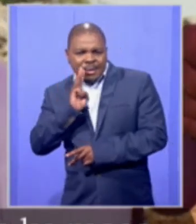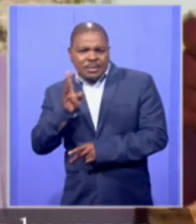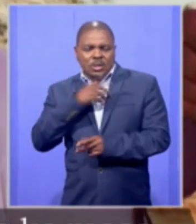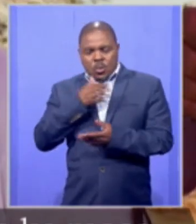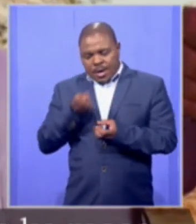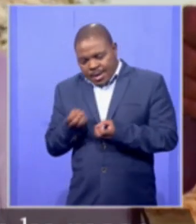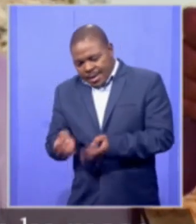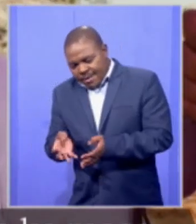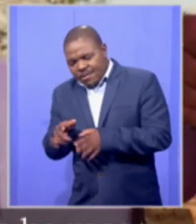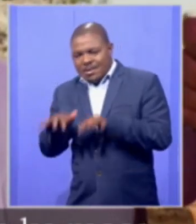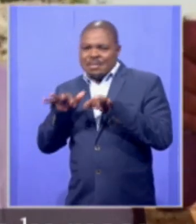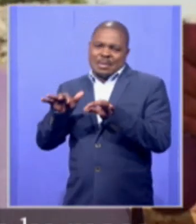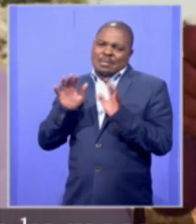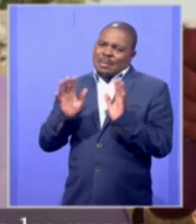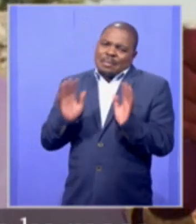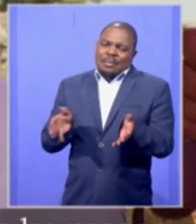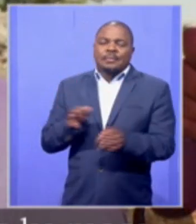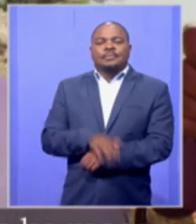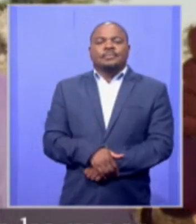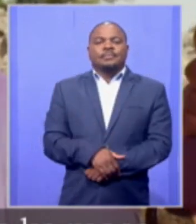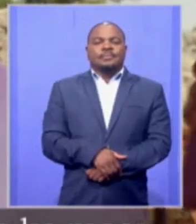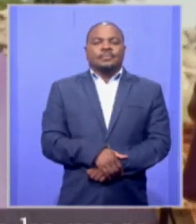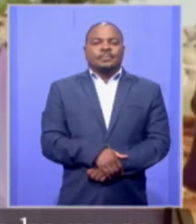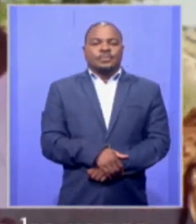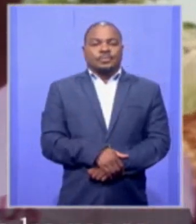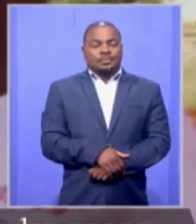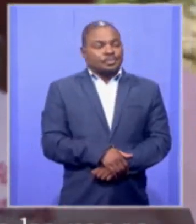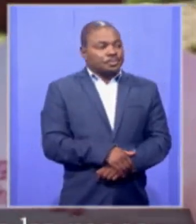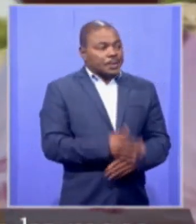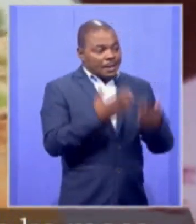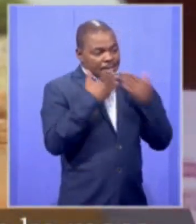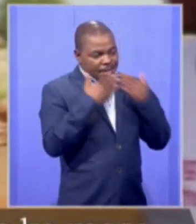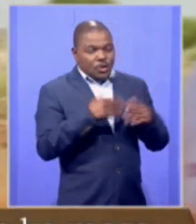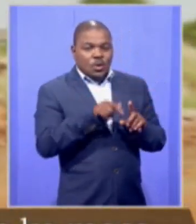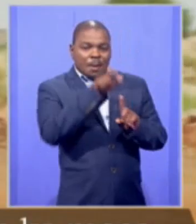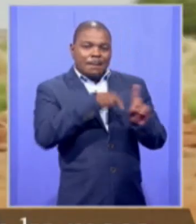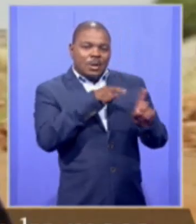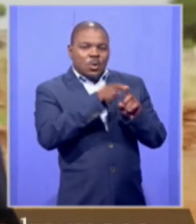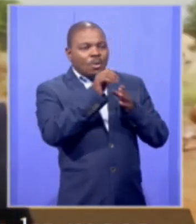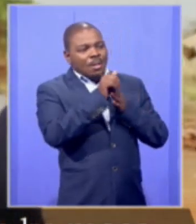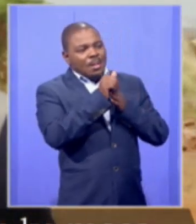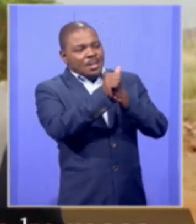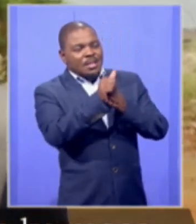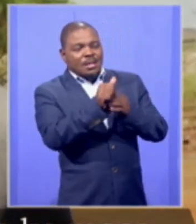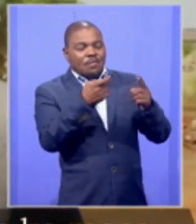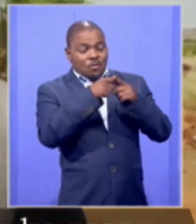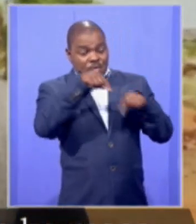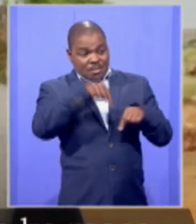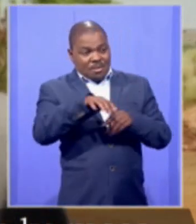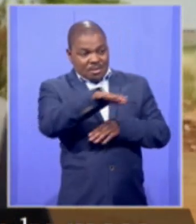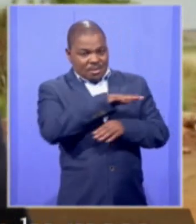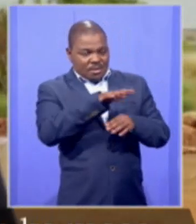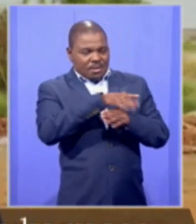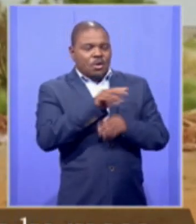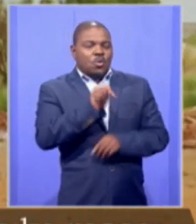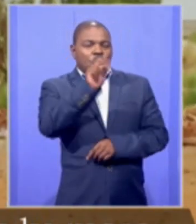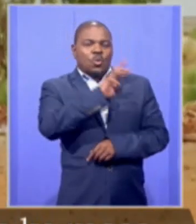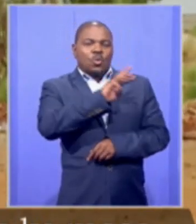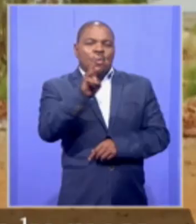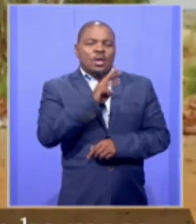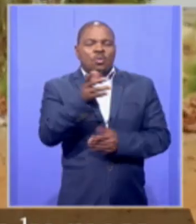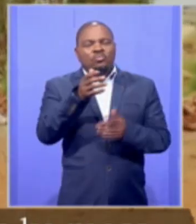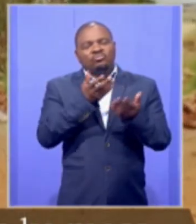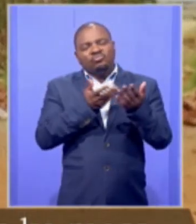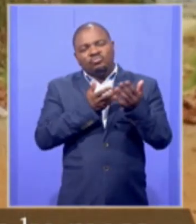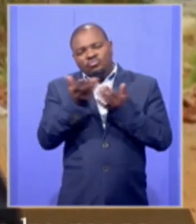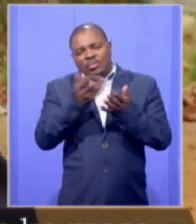re di setse ba mokoti ba motlatsa lefatshe ra leboga yo ke mongwe wa baeteledipele ba baagi go tswa mo Stilfontein mo provinceng ya North West a bua ka